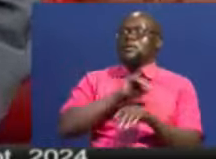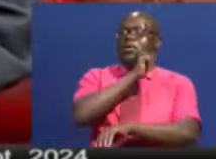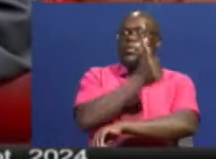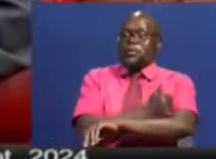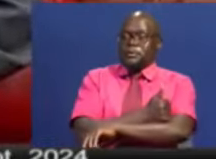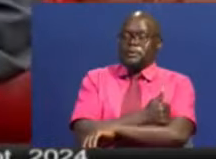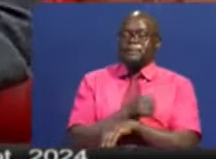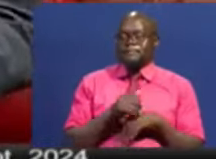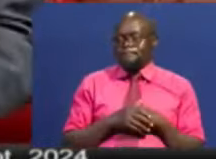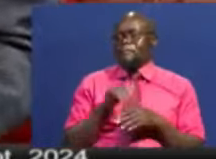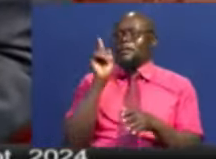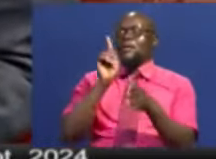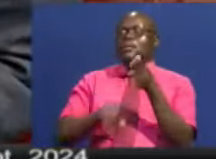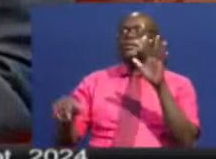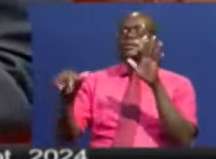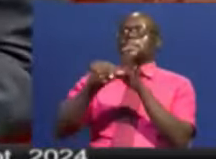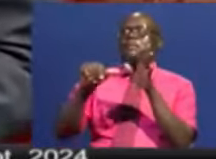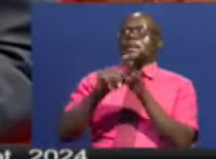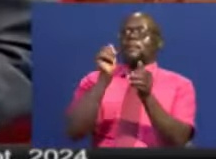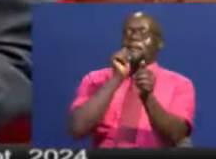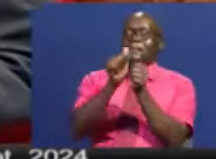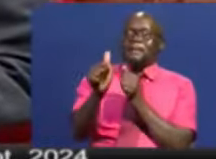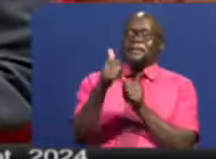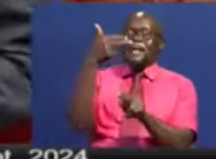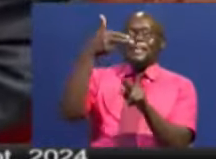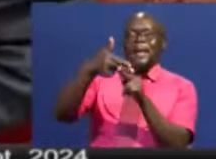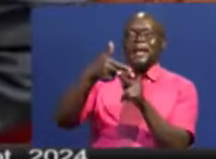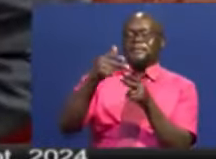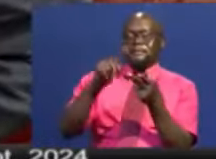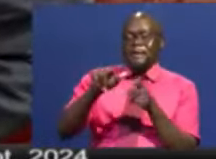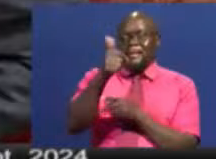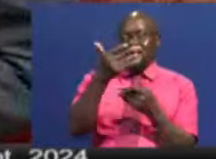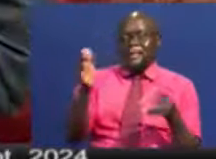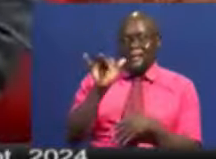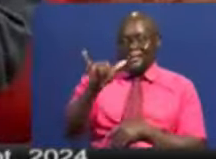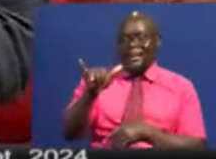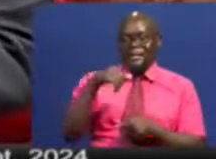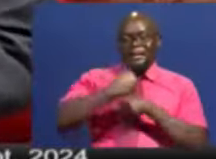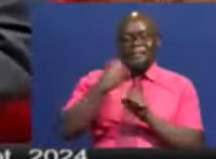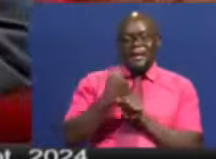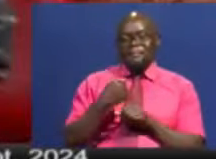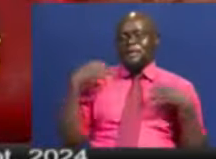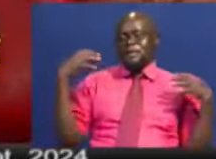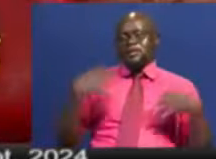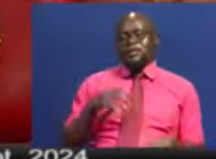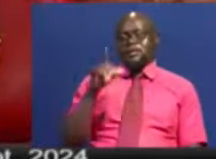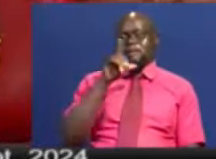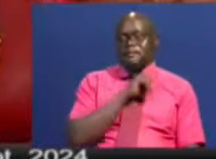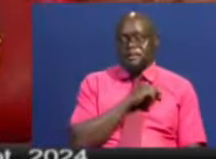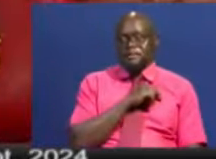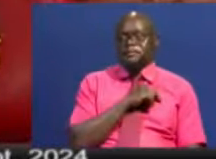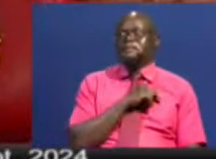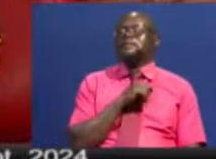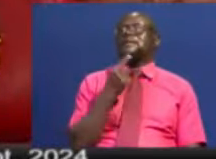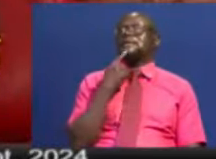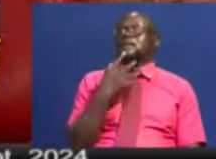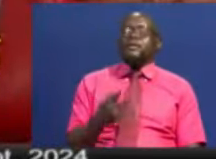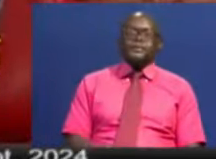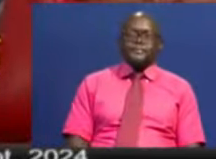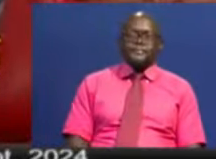Speaker. Now, what is the problem of passing names here? The other thing that has shocked me about this judgment, Mr. Speaker, is that they are